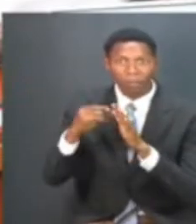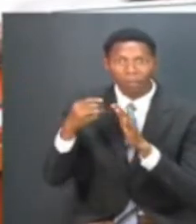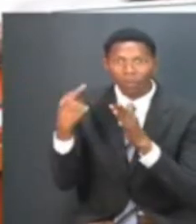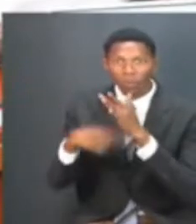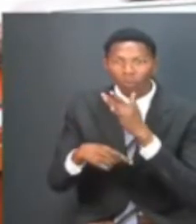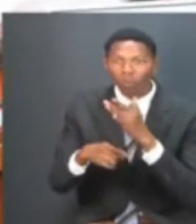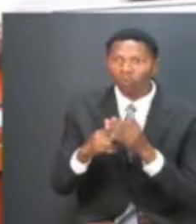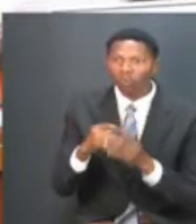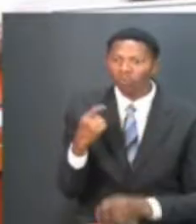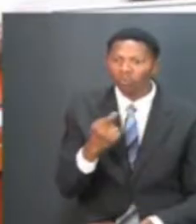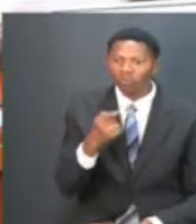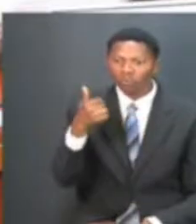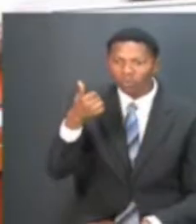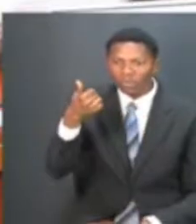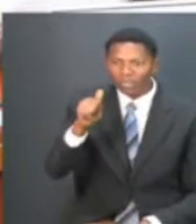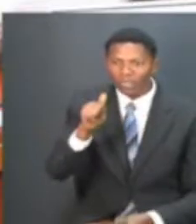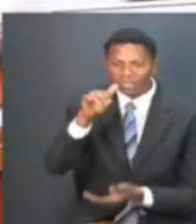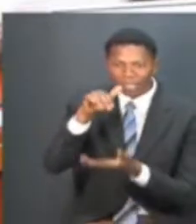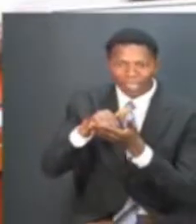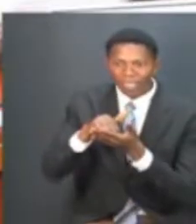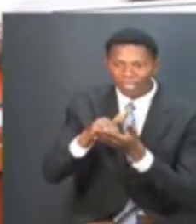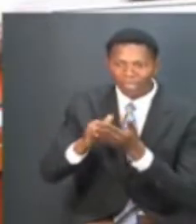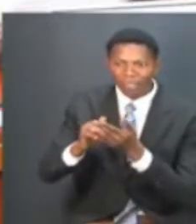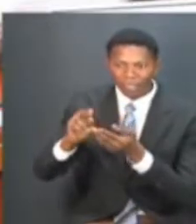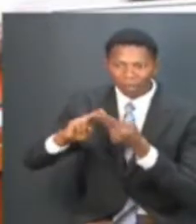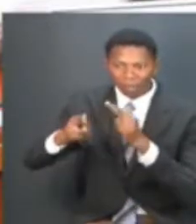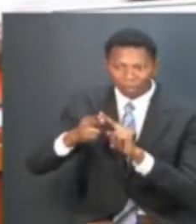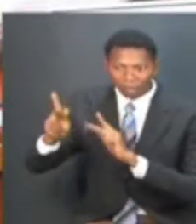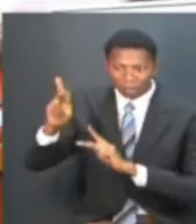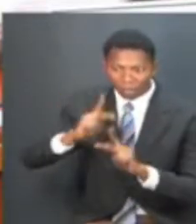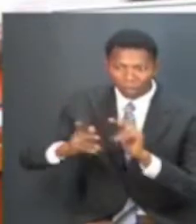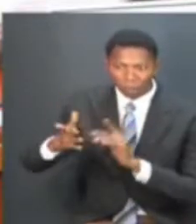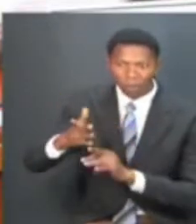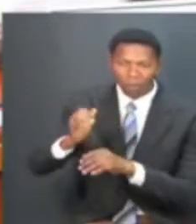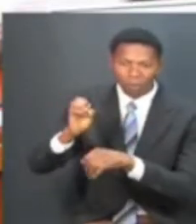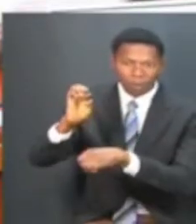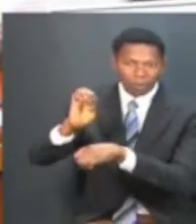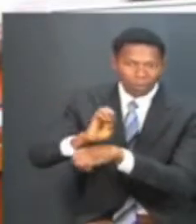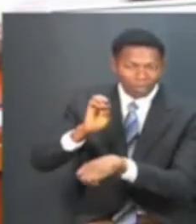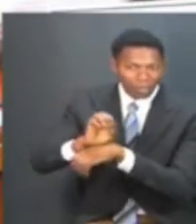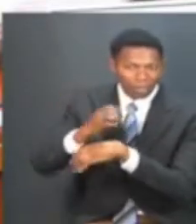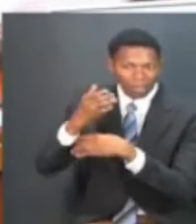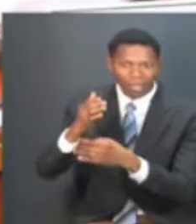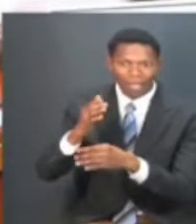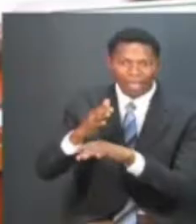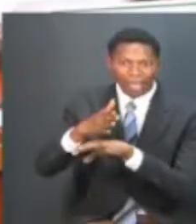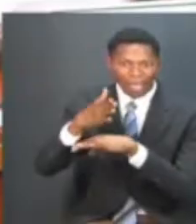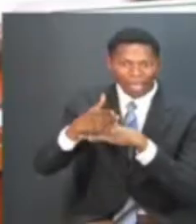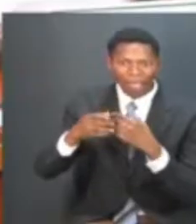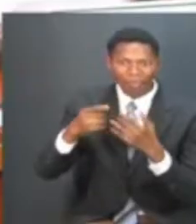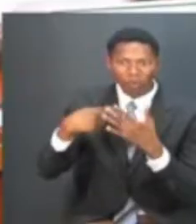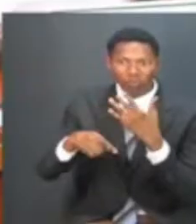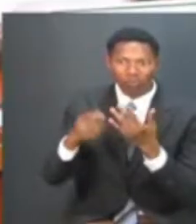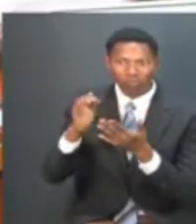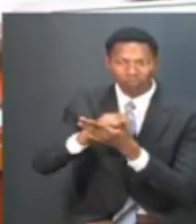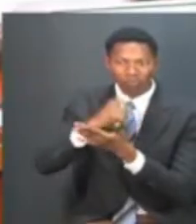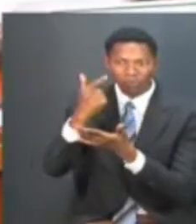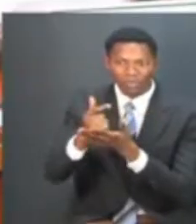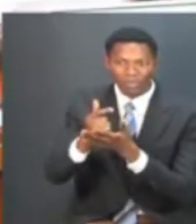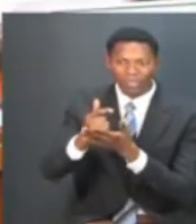about 10,000 of this number get employed annually, leaving about an estimated figure of